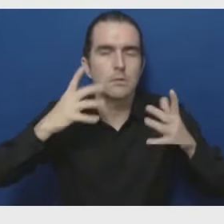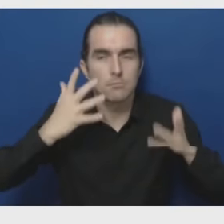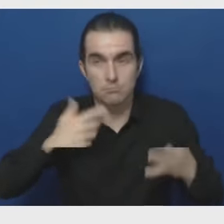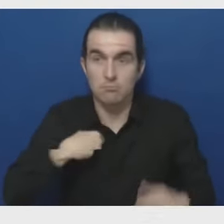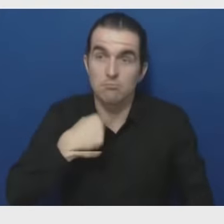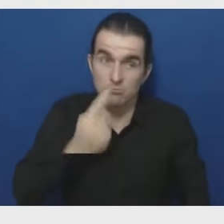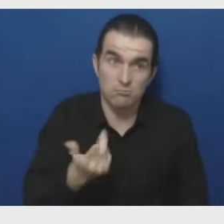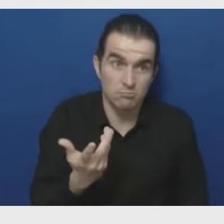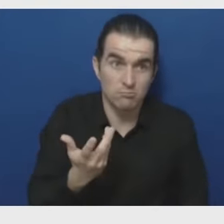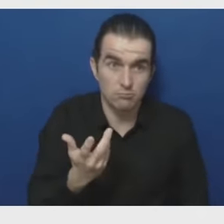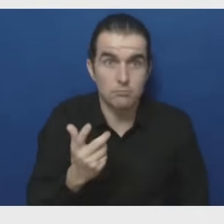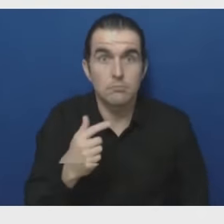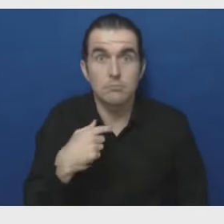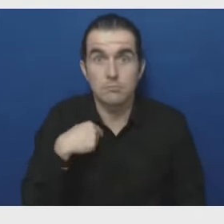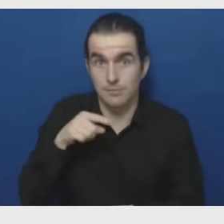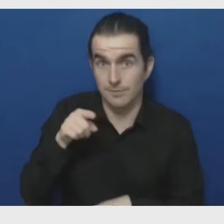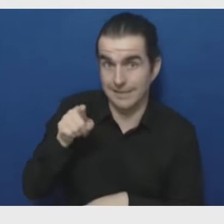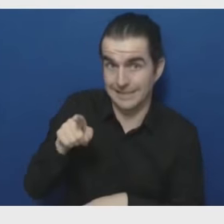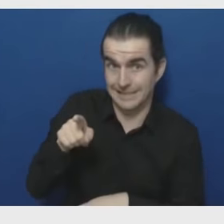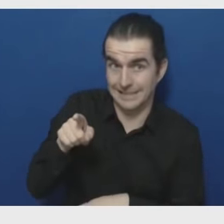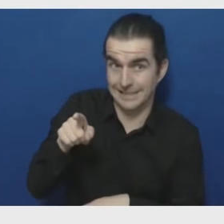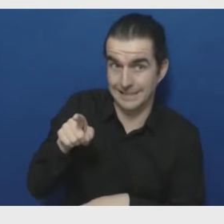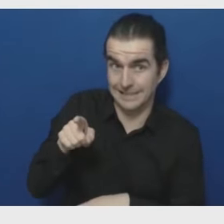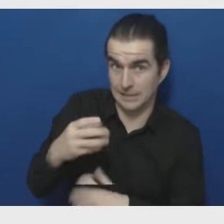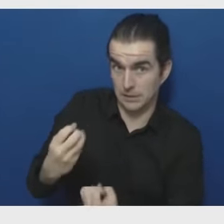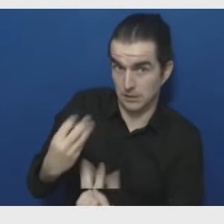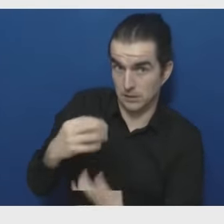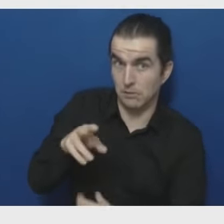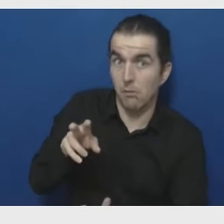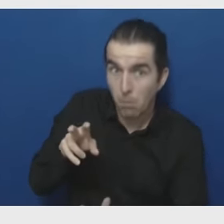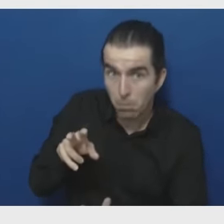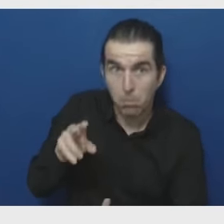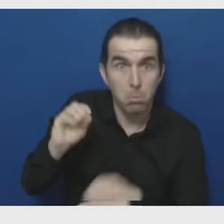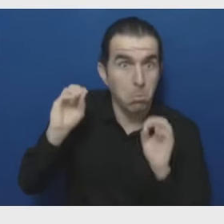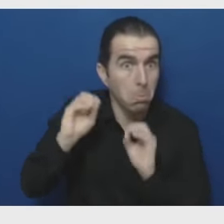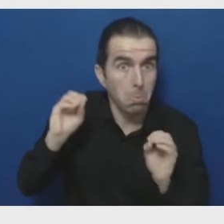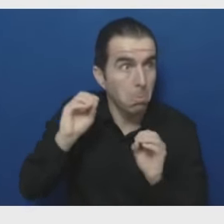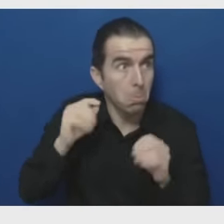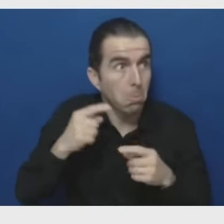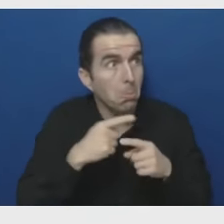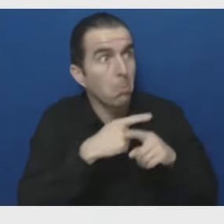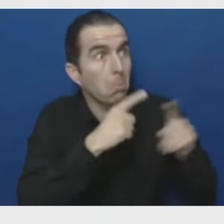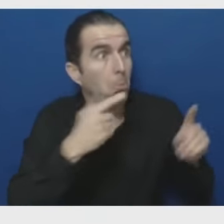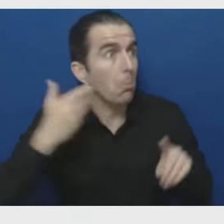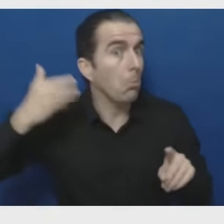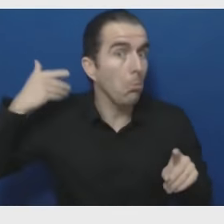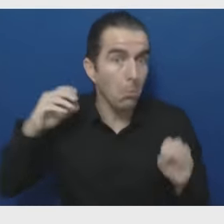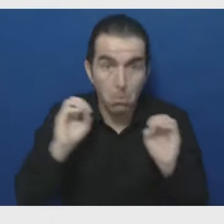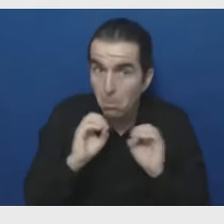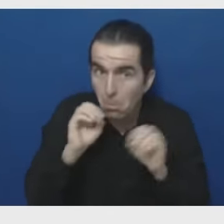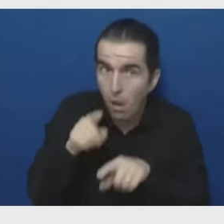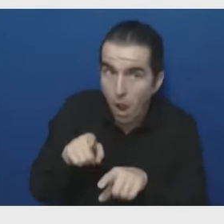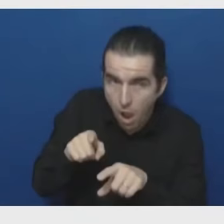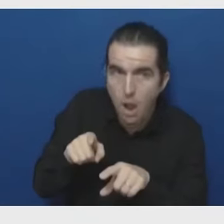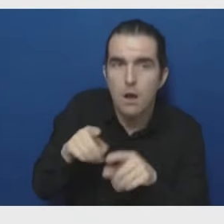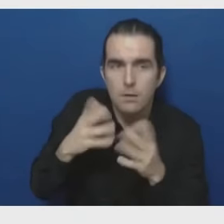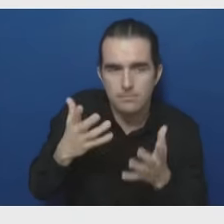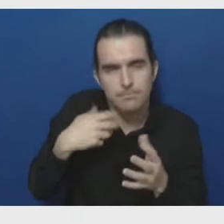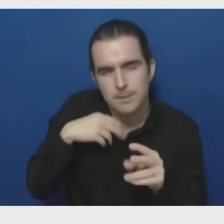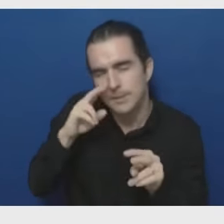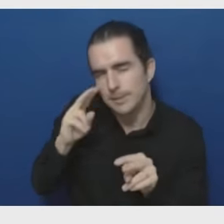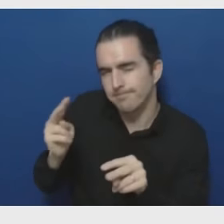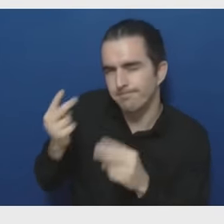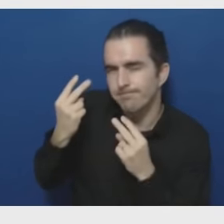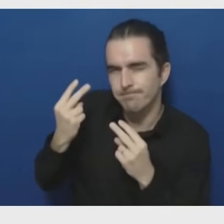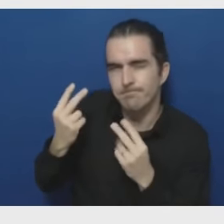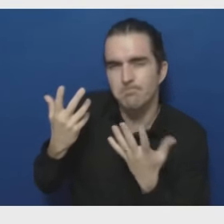SIDS to come and tell us exactly what is happening, and we're going under, and you're sitting here thinking that you can take a couple more years of negotiating. Crossing T's and